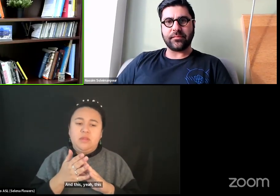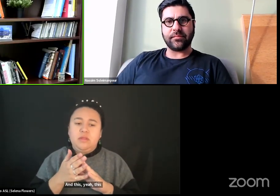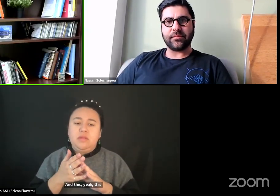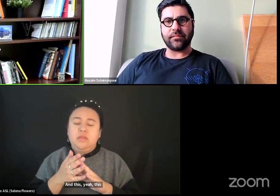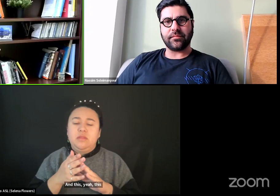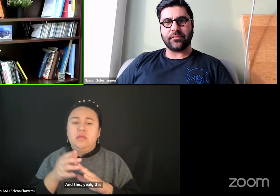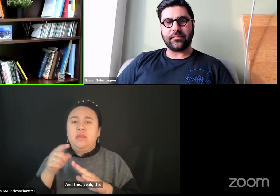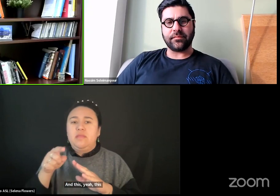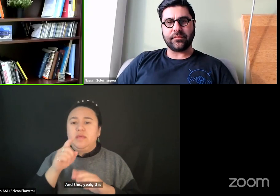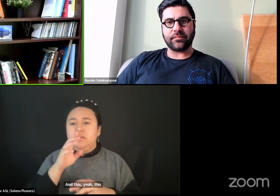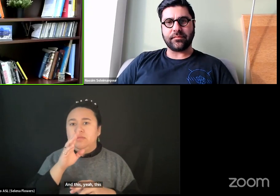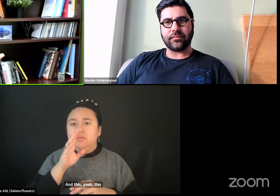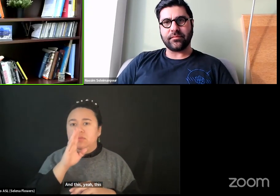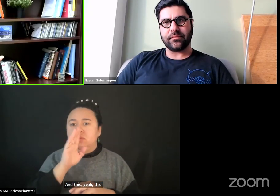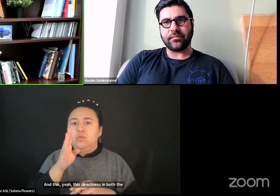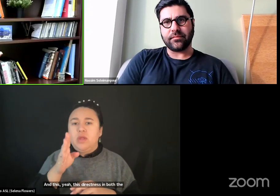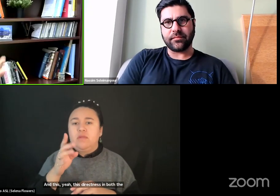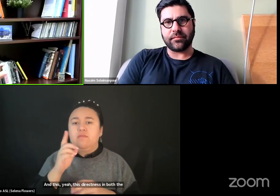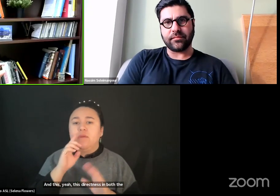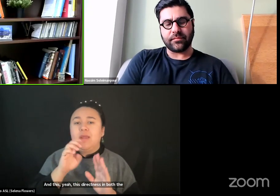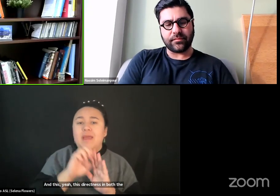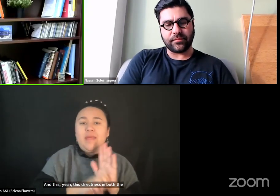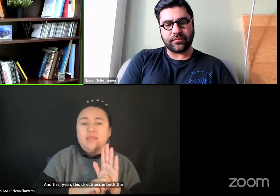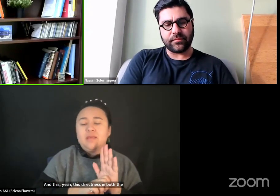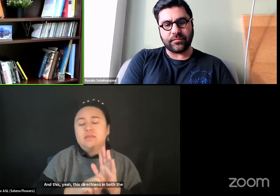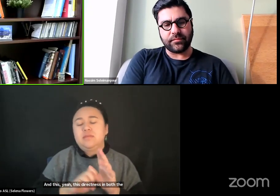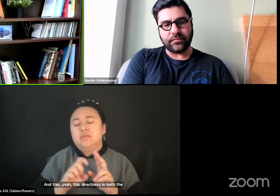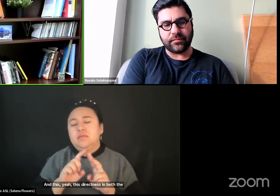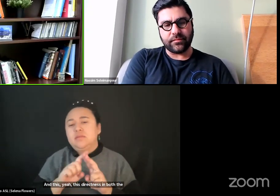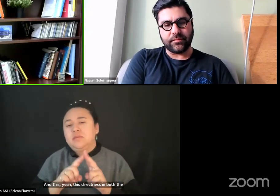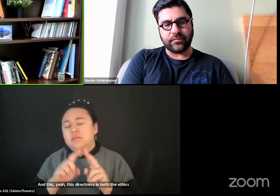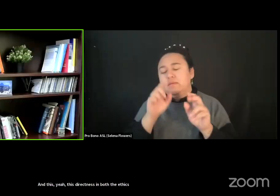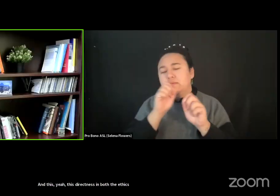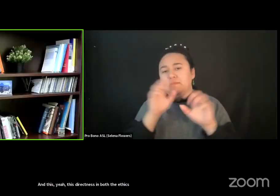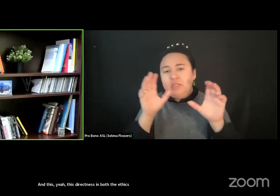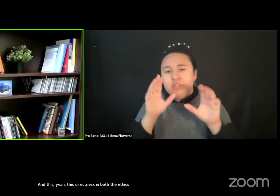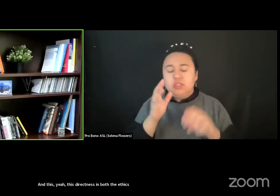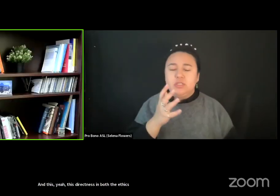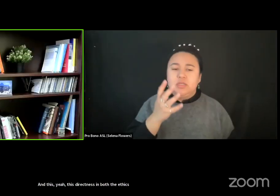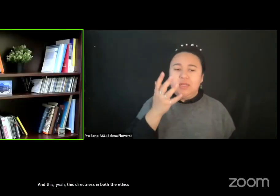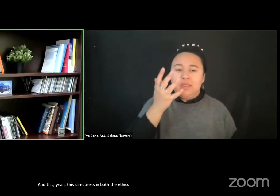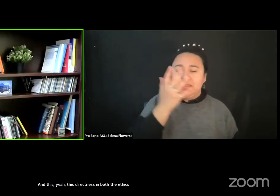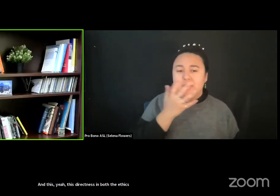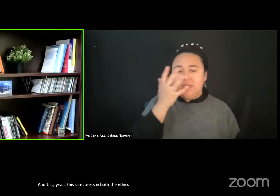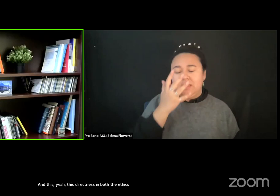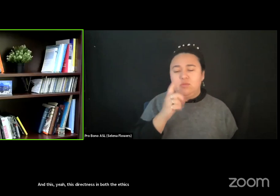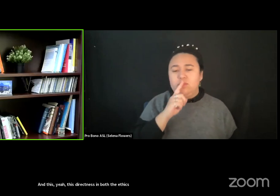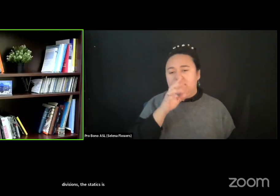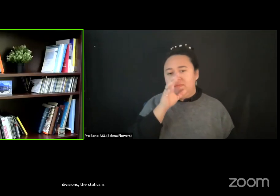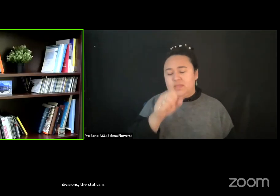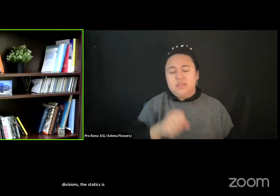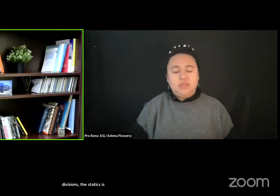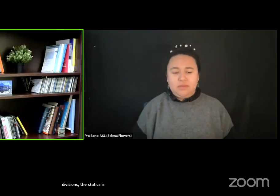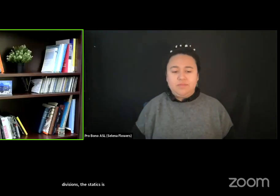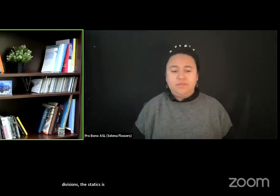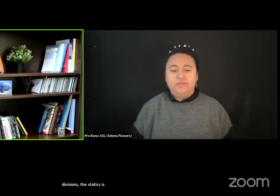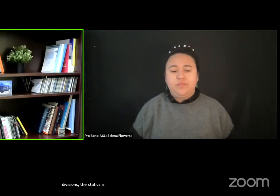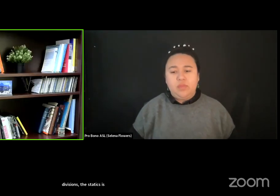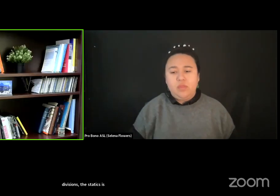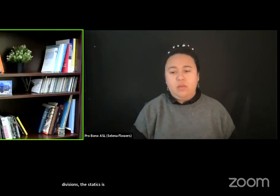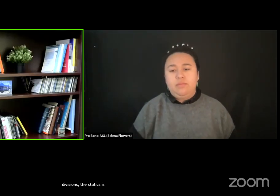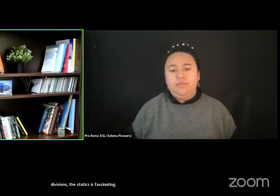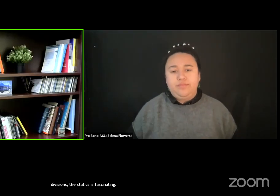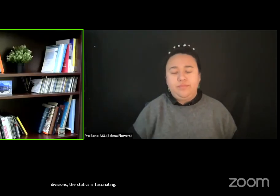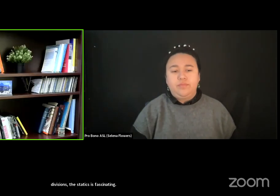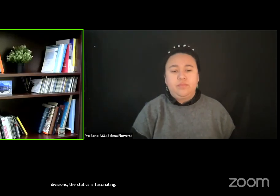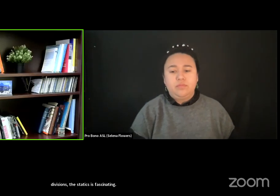both the ethics, the visions, the aesthetics is fascinating. Yes,